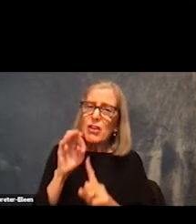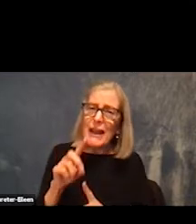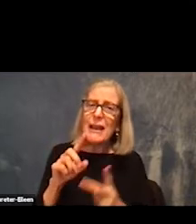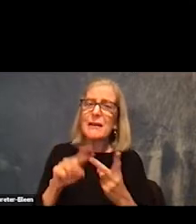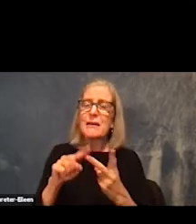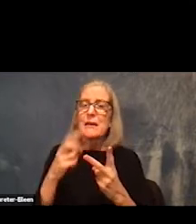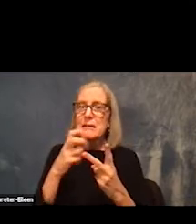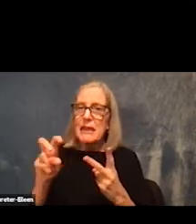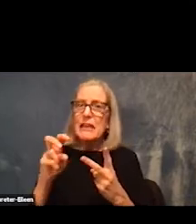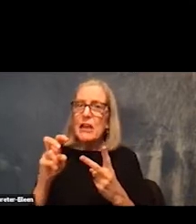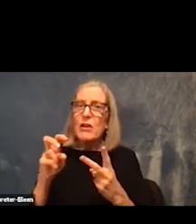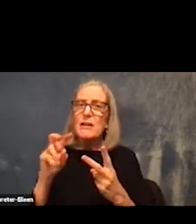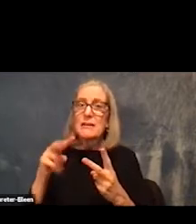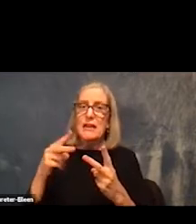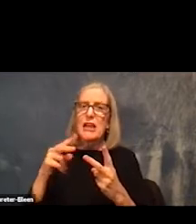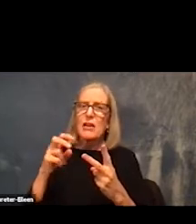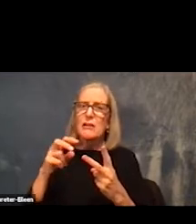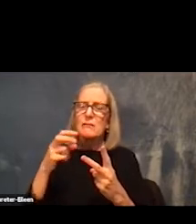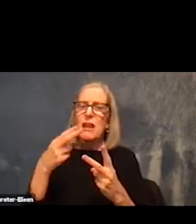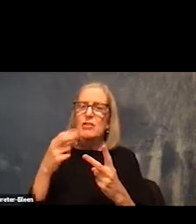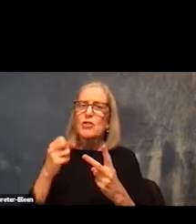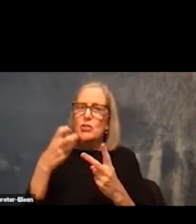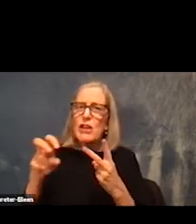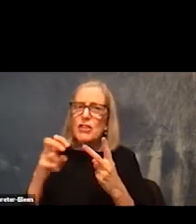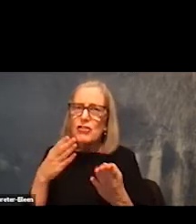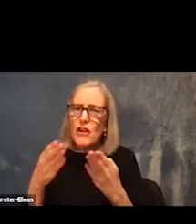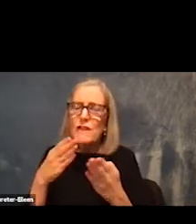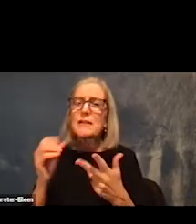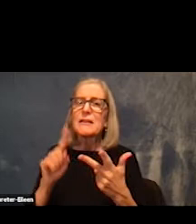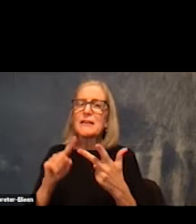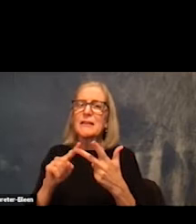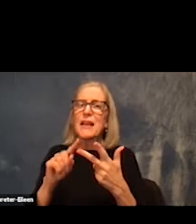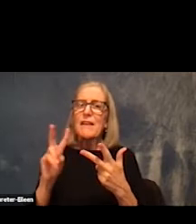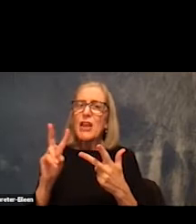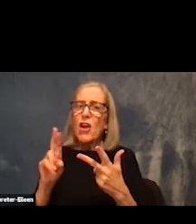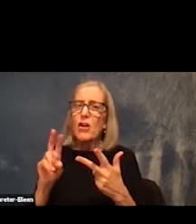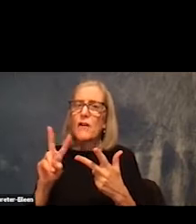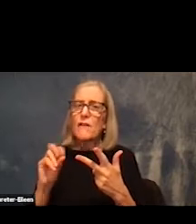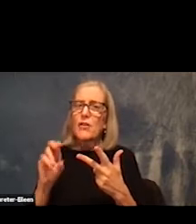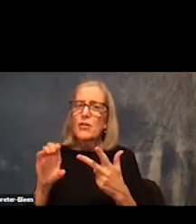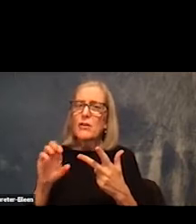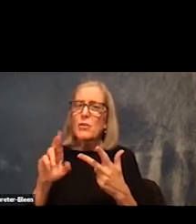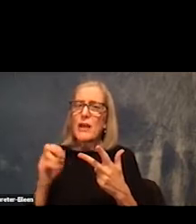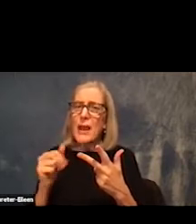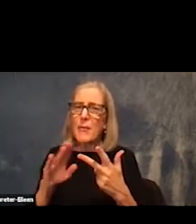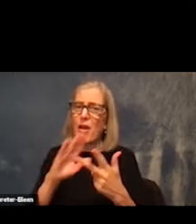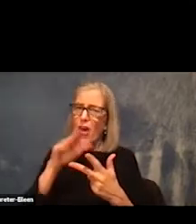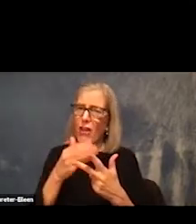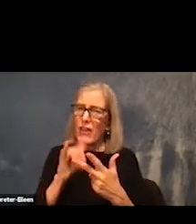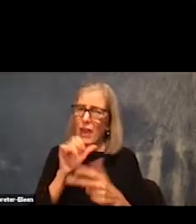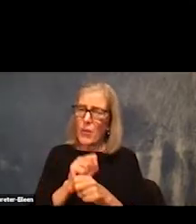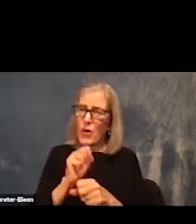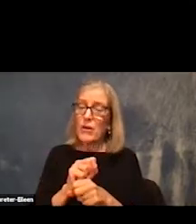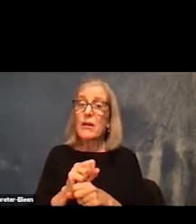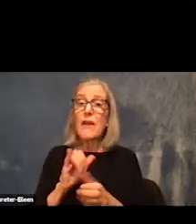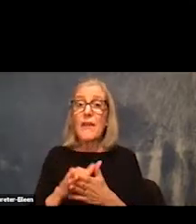service and vocational rehabilitation. That means if we don't do something, 1 in 5 of